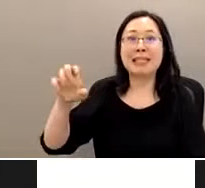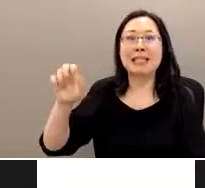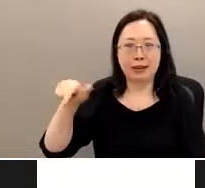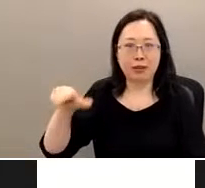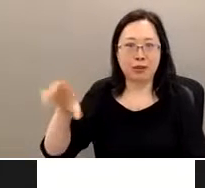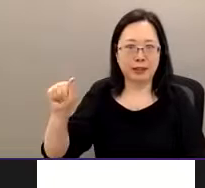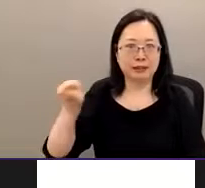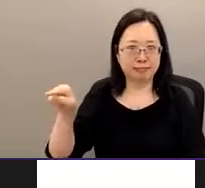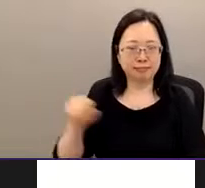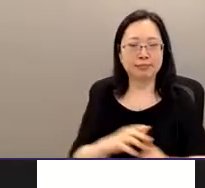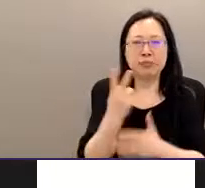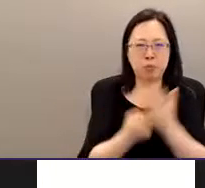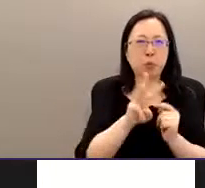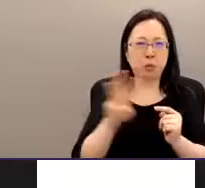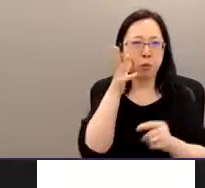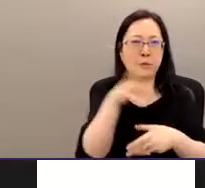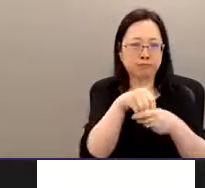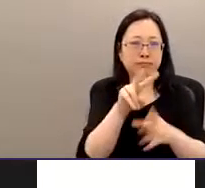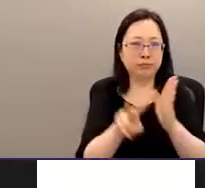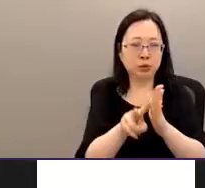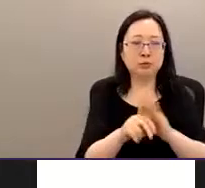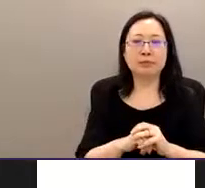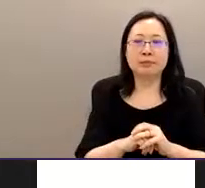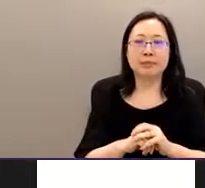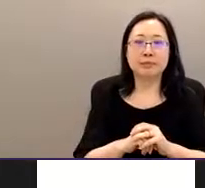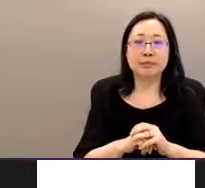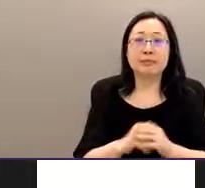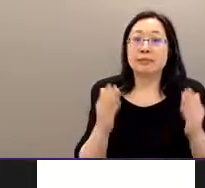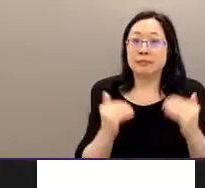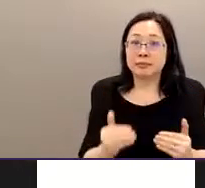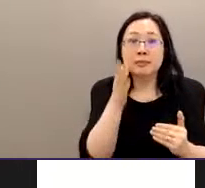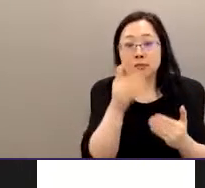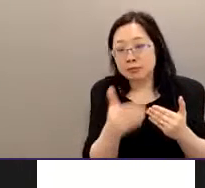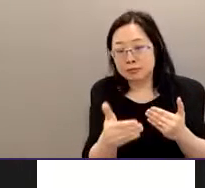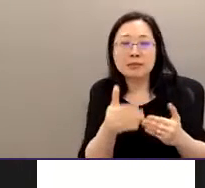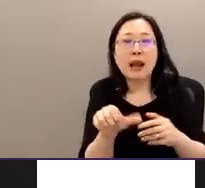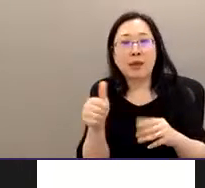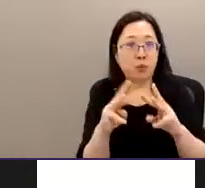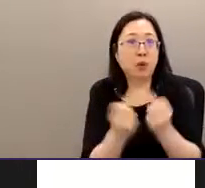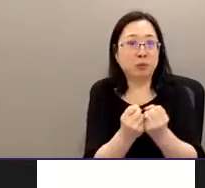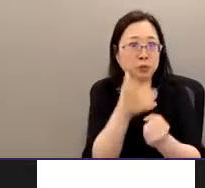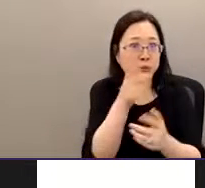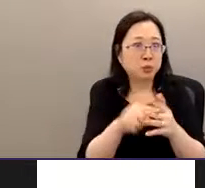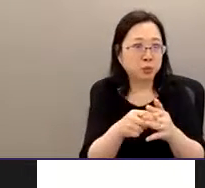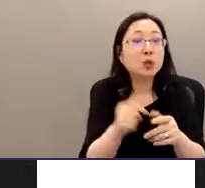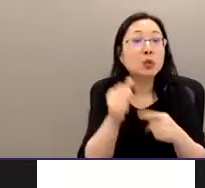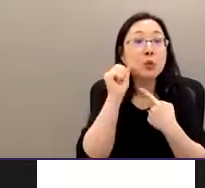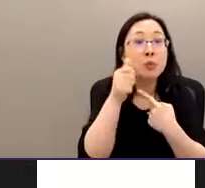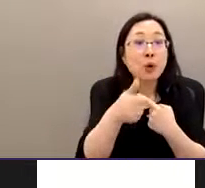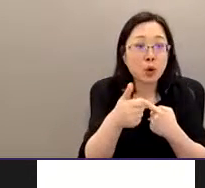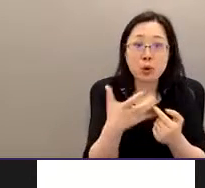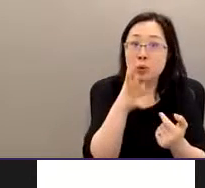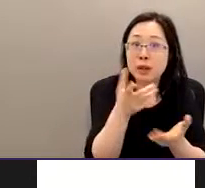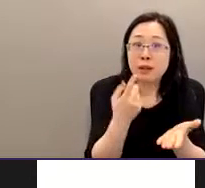cnpea.ca. We do have other upcoming webinars that we'd encourage you to join. Tomorrow we are doing a session